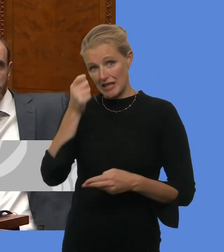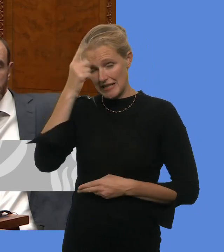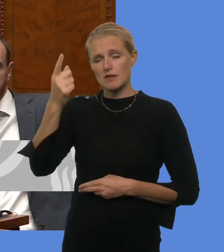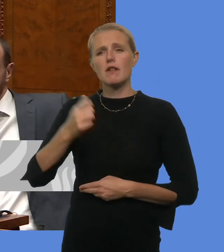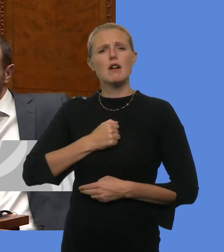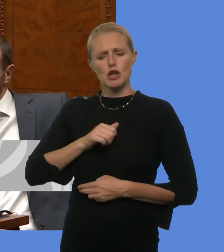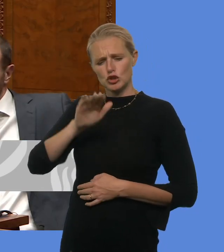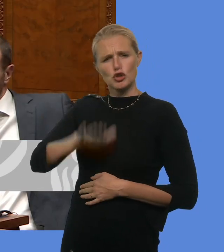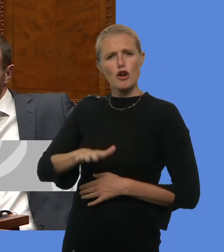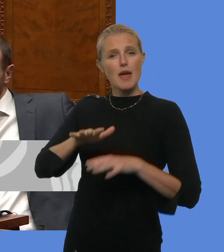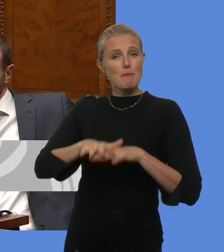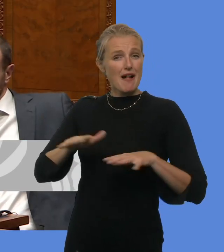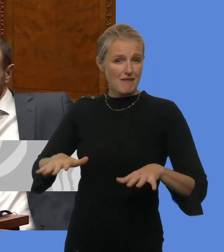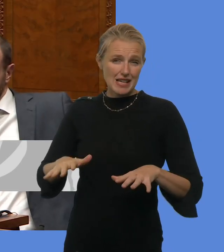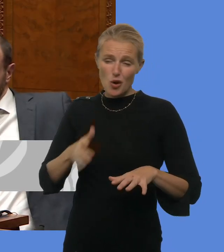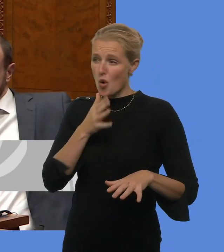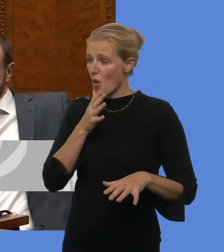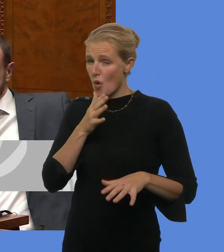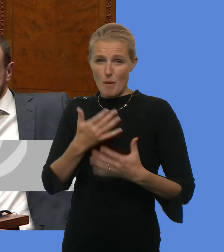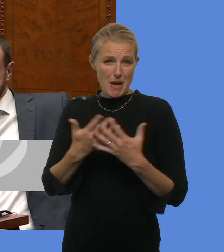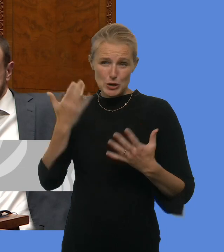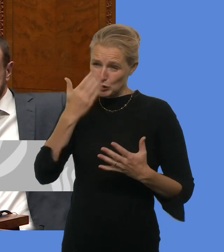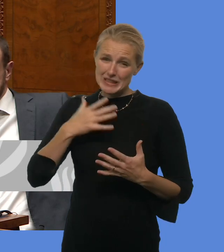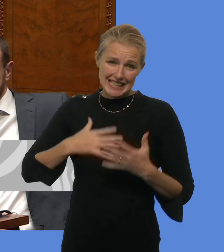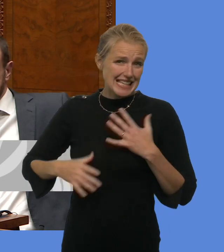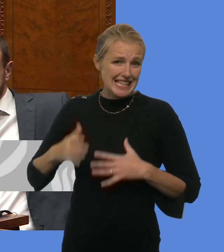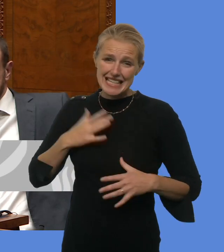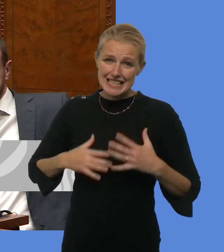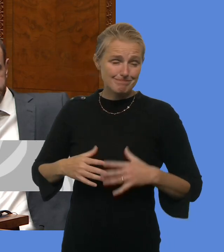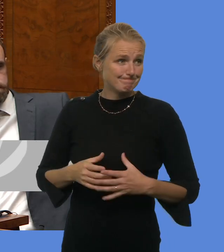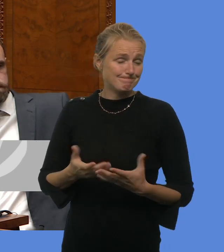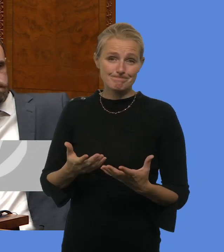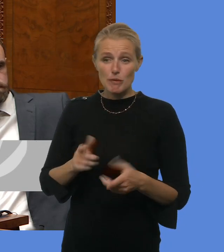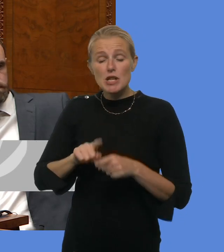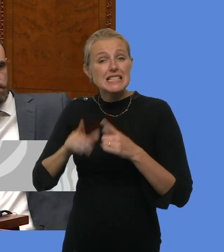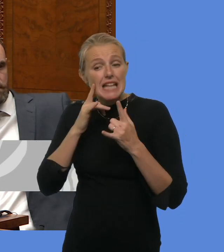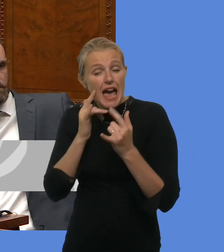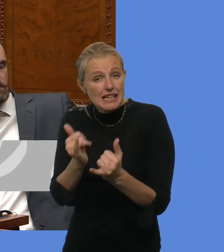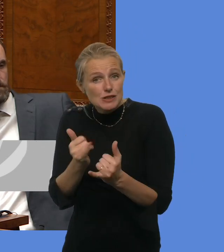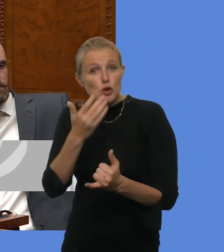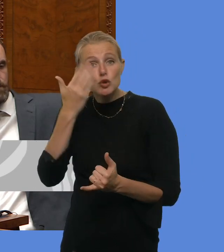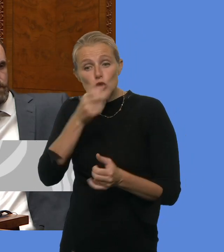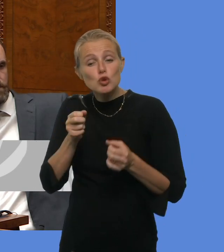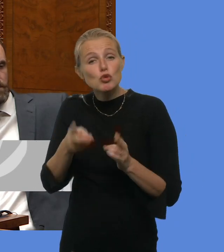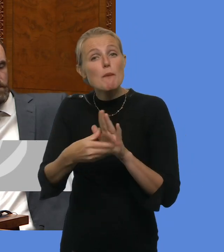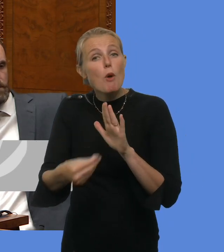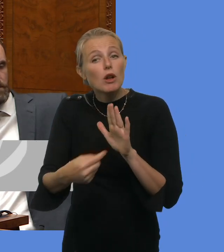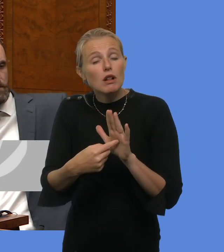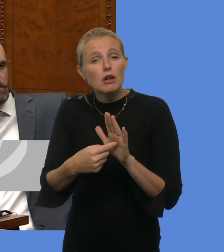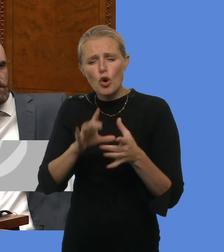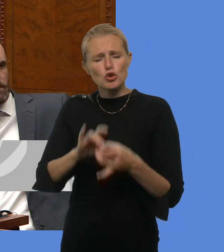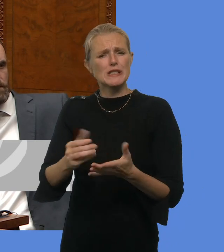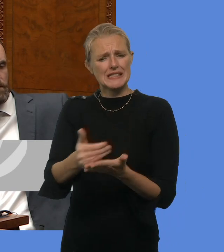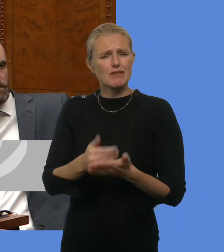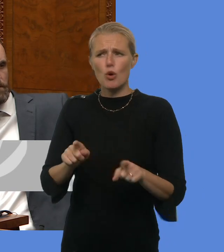South Belfast is one where there are umpteen examples of schools that would really benefit from at least testing the School Streets model, which isn't just about safety, it's also about air quality and, as you say,